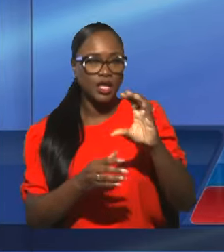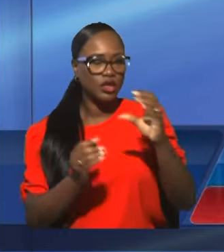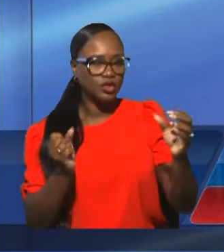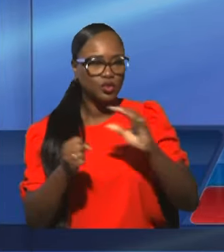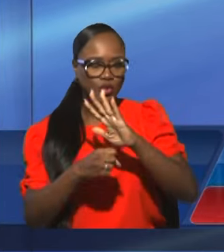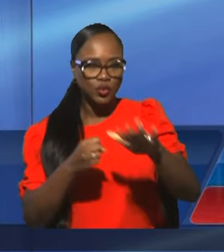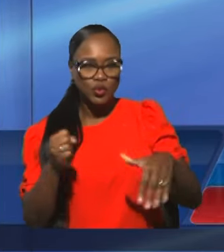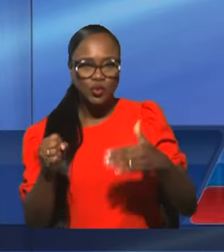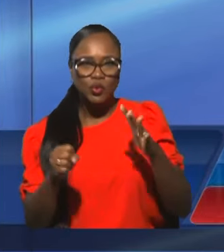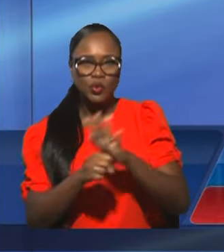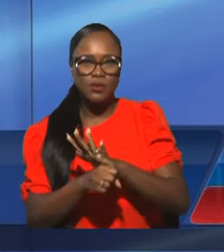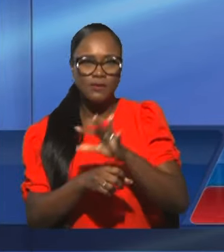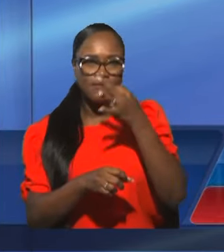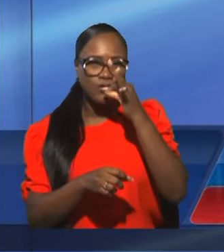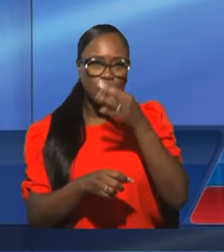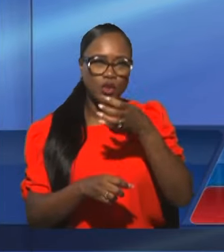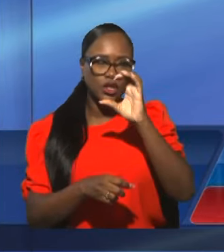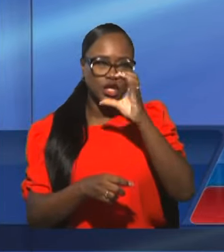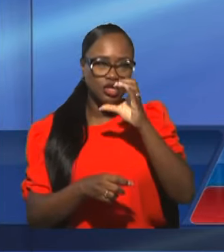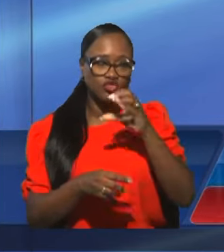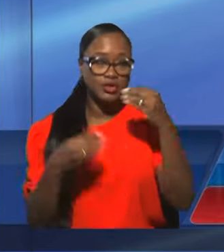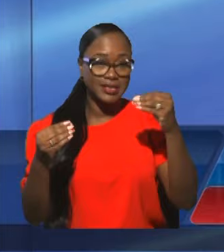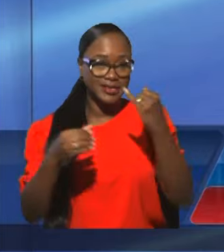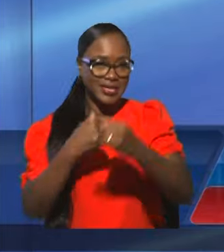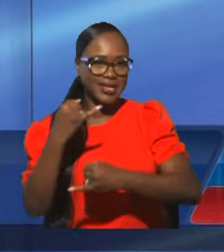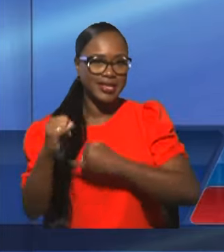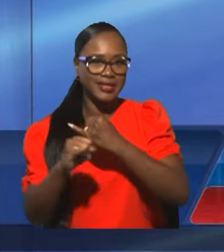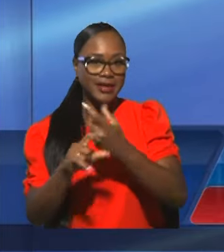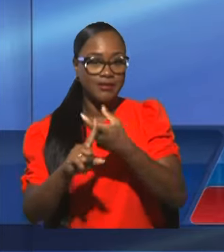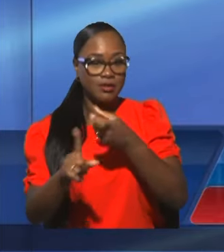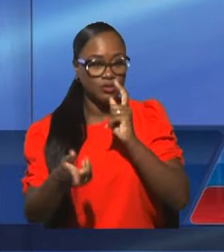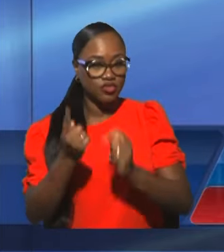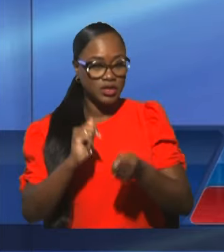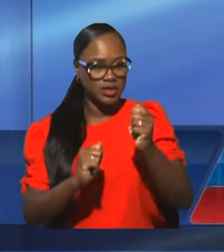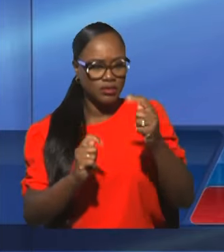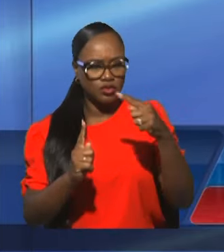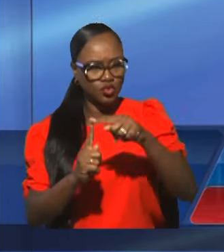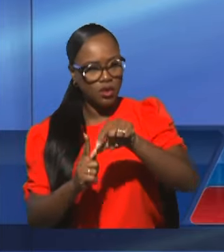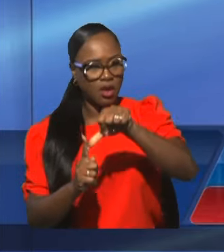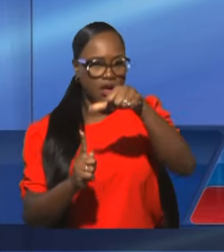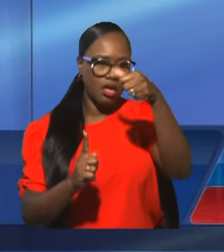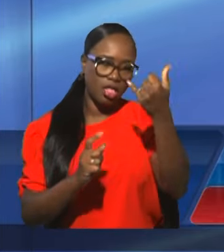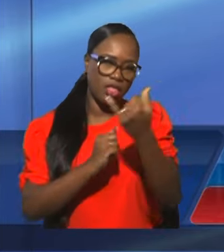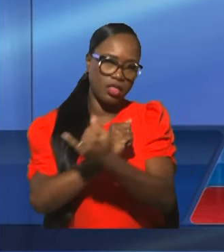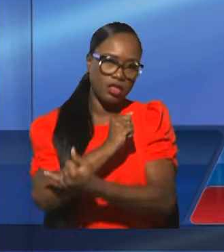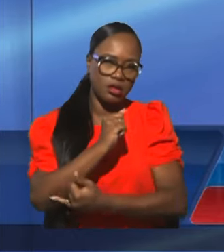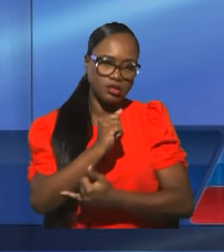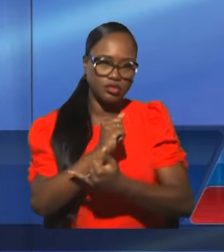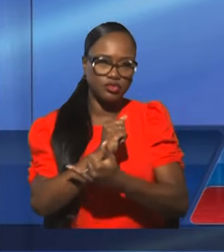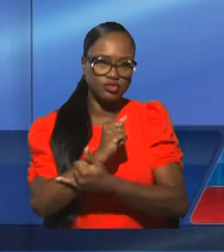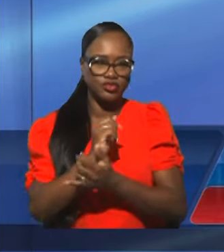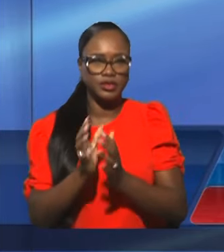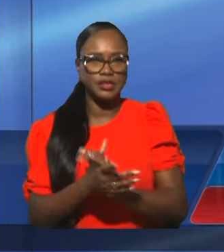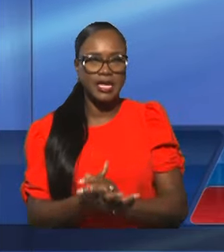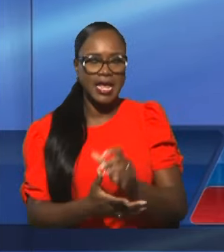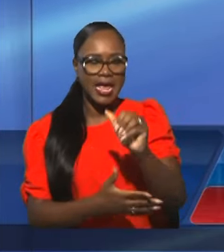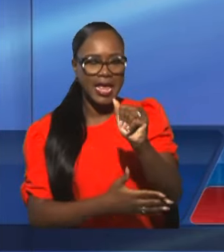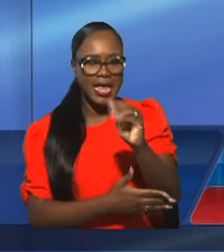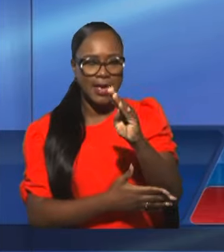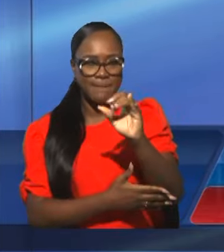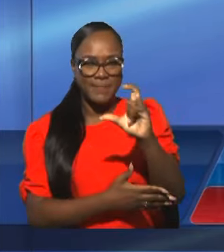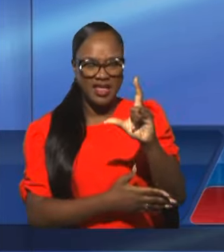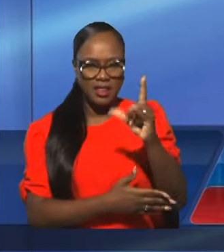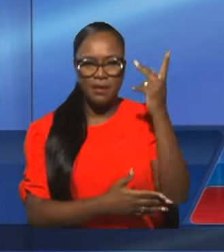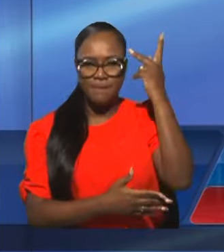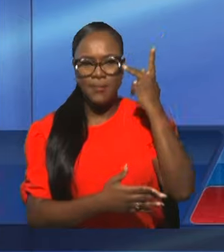total value of food and beverage exports from Trinidad and Tobago for that year. ABIL, the parent company of Charles